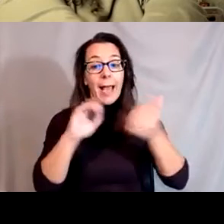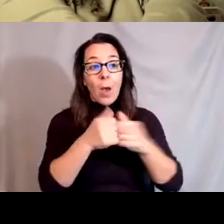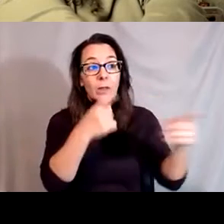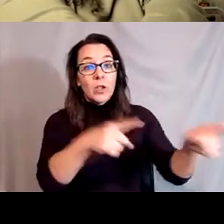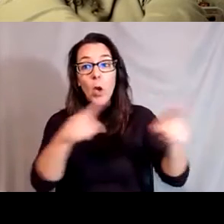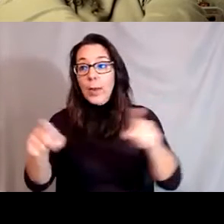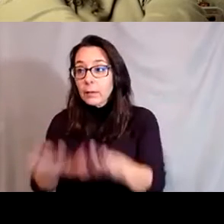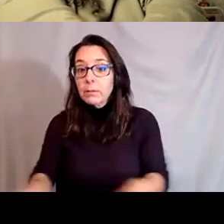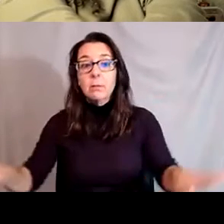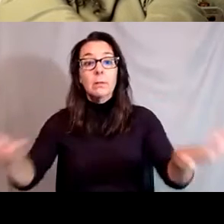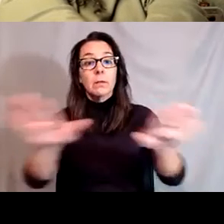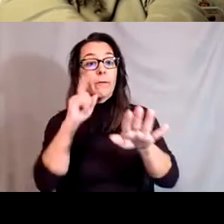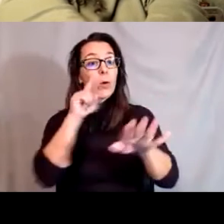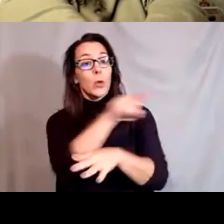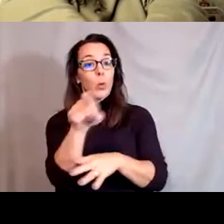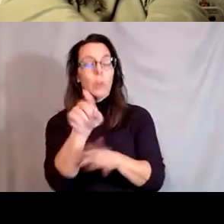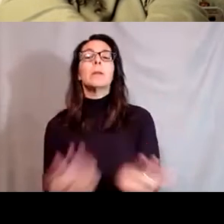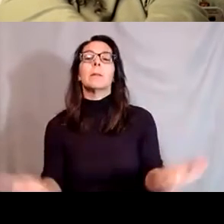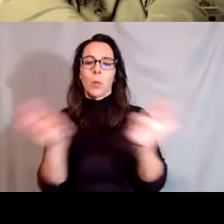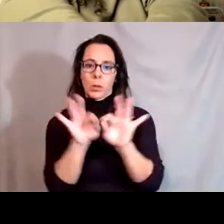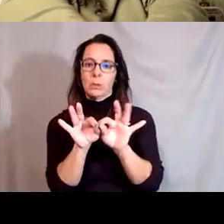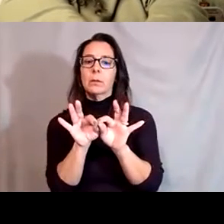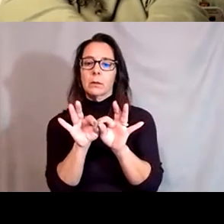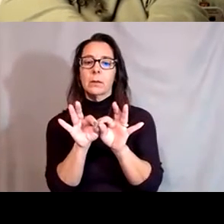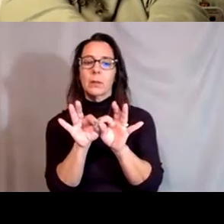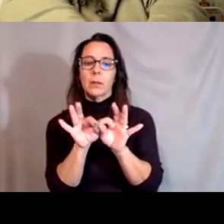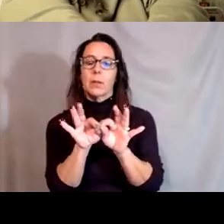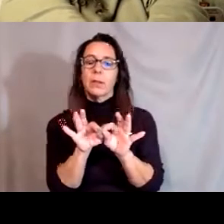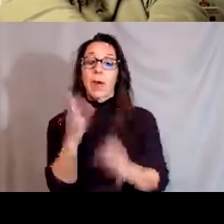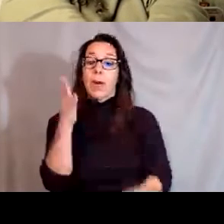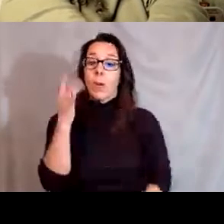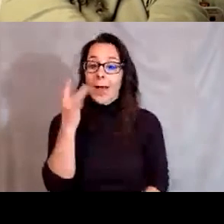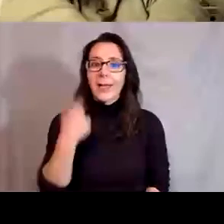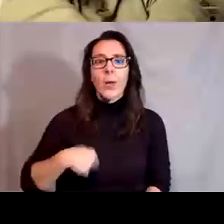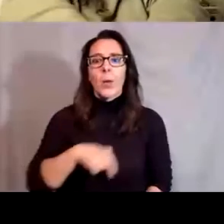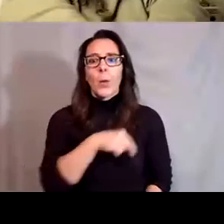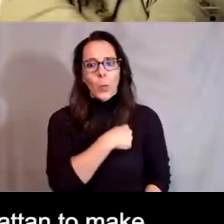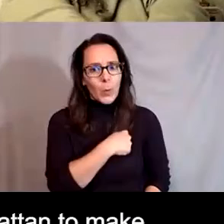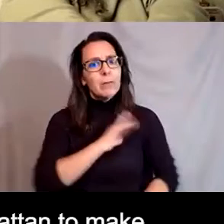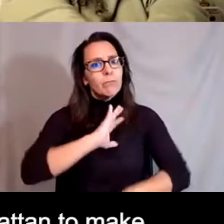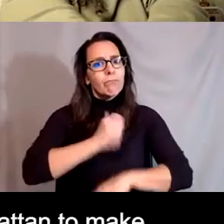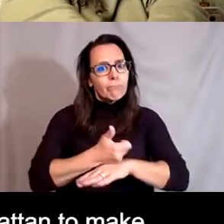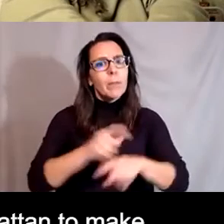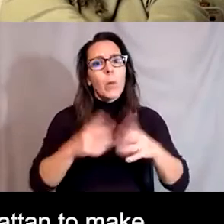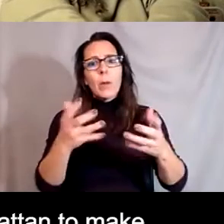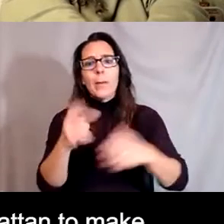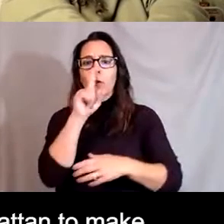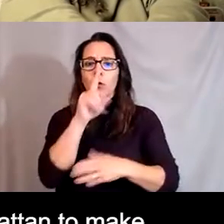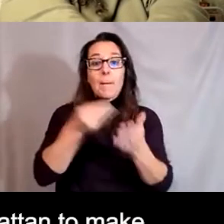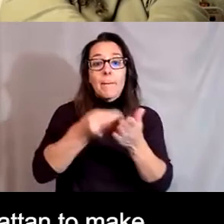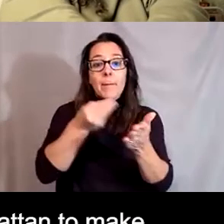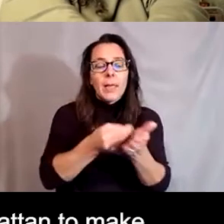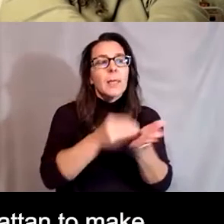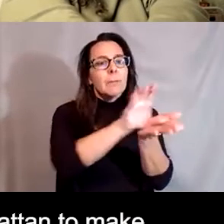important, because we want to make sure that, again, it's not that money's being spent. We want to make sure people are getting